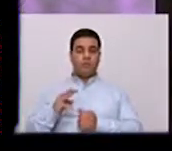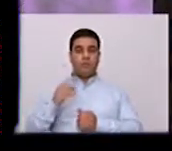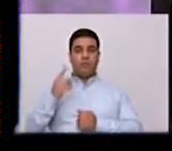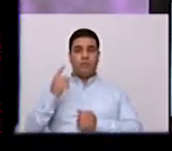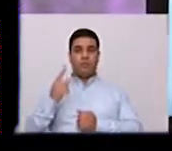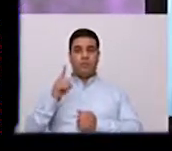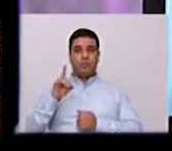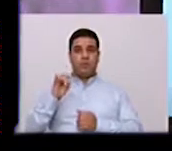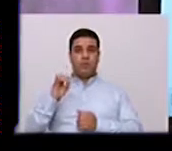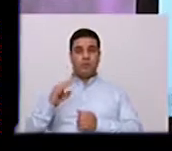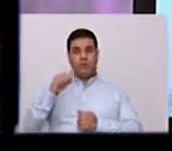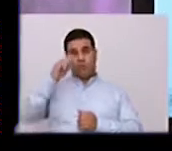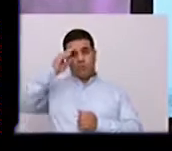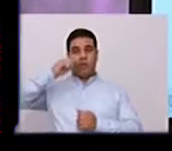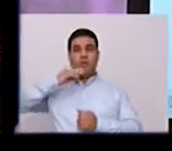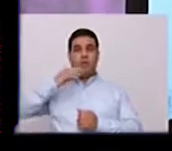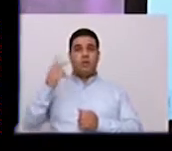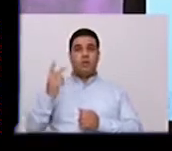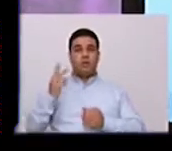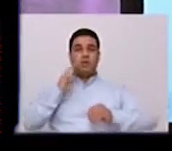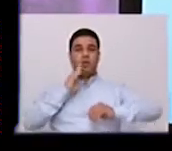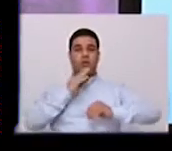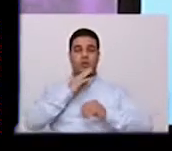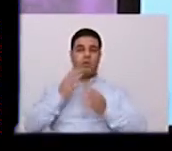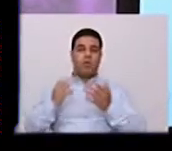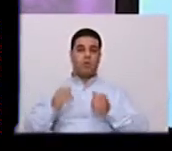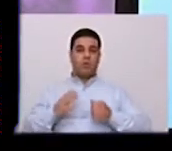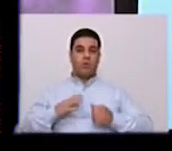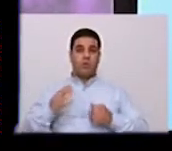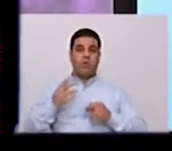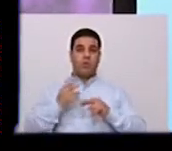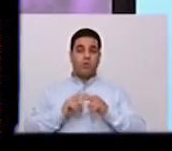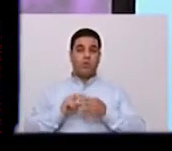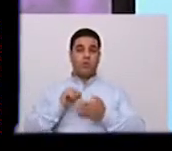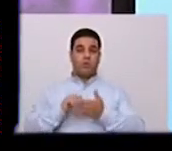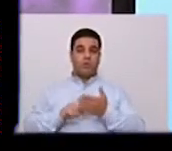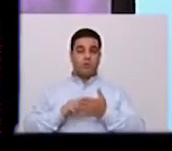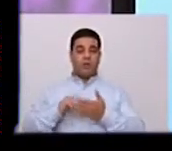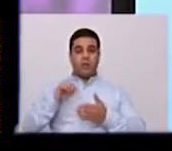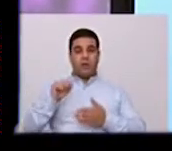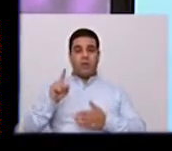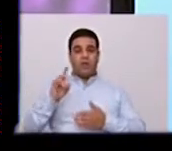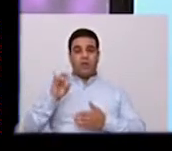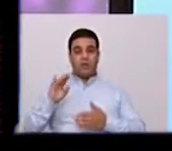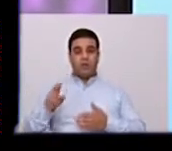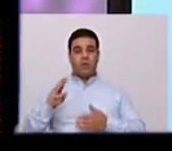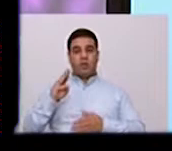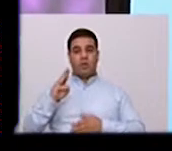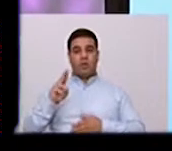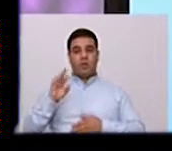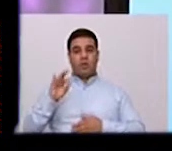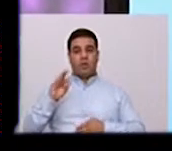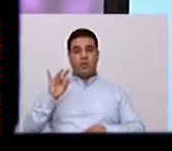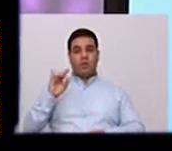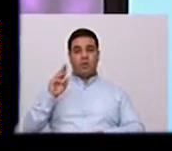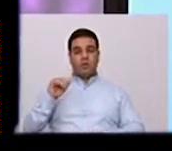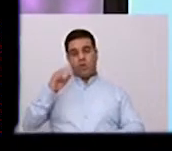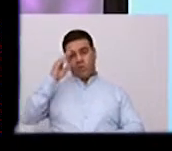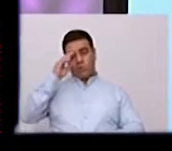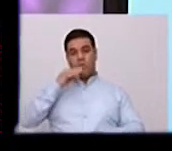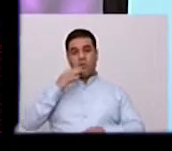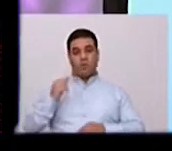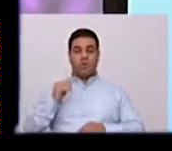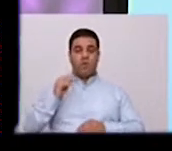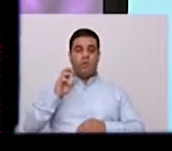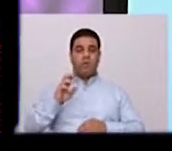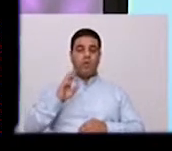bitta belgisini otasidan, ikkinchisini onasidan olgan. Shuning uchun A belgisi, ya'ni kataraktani otasidan olgan,